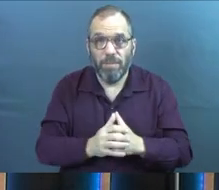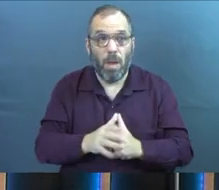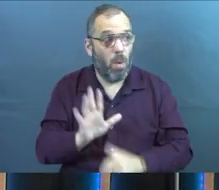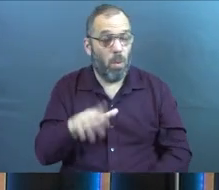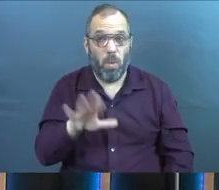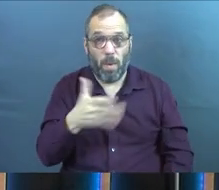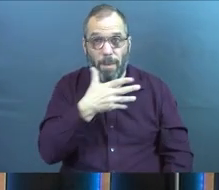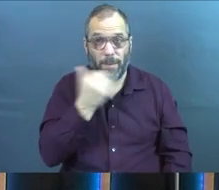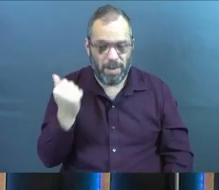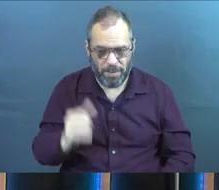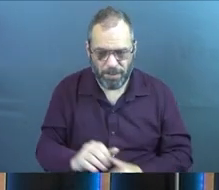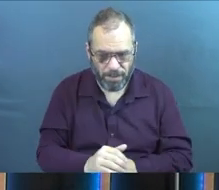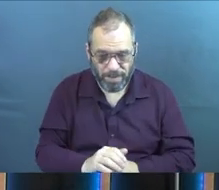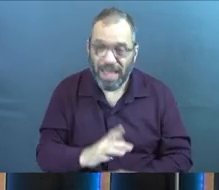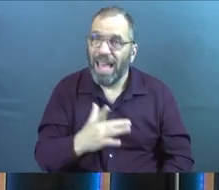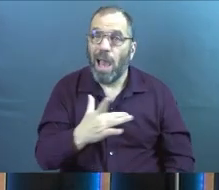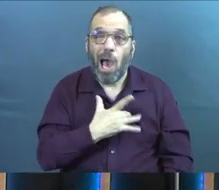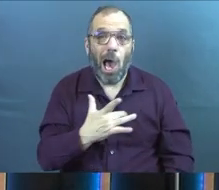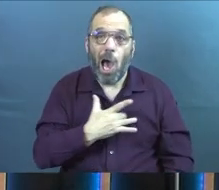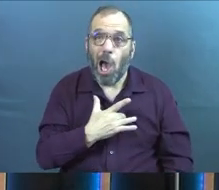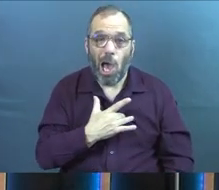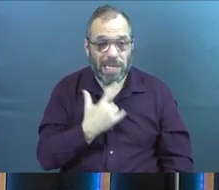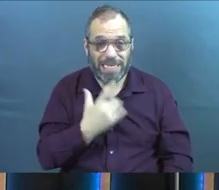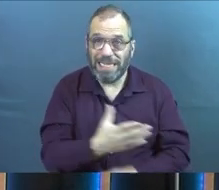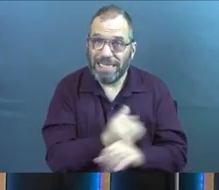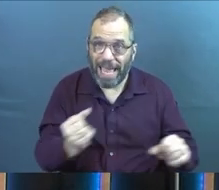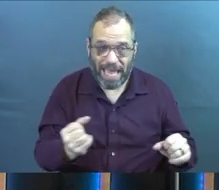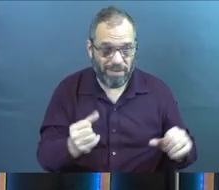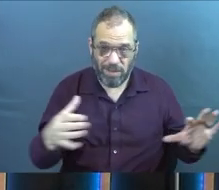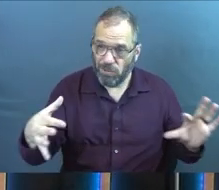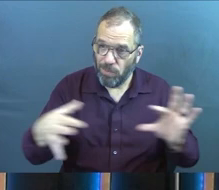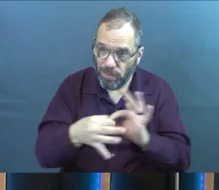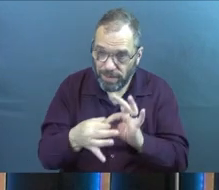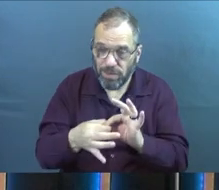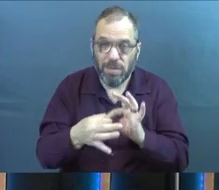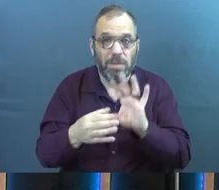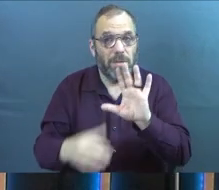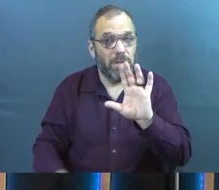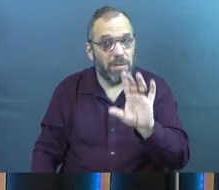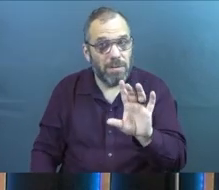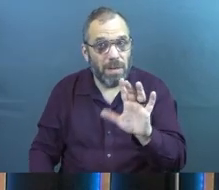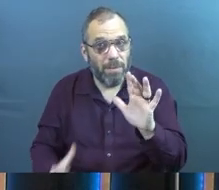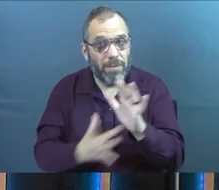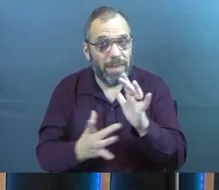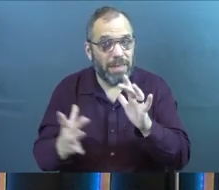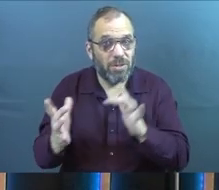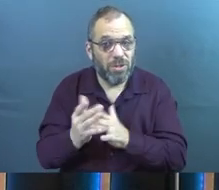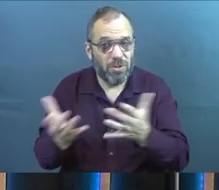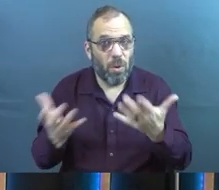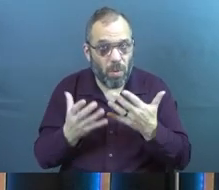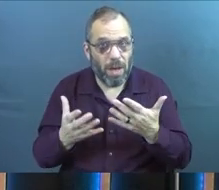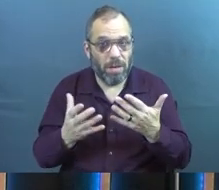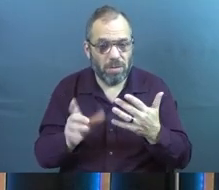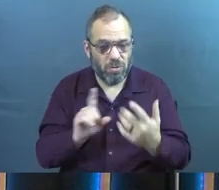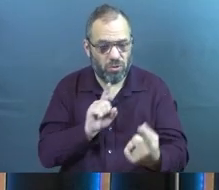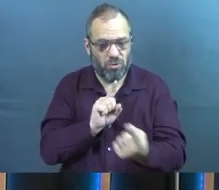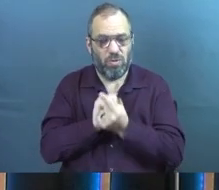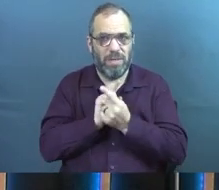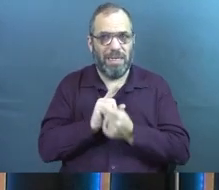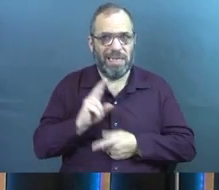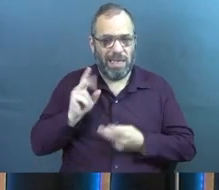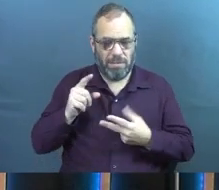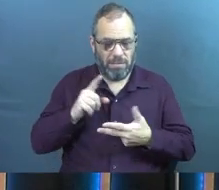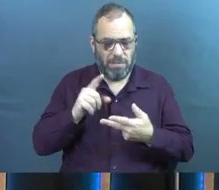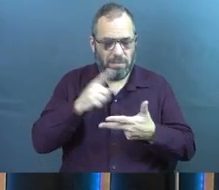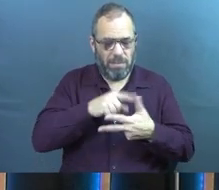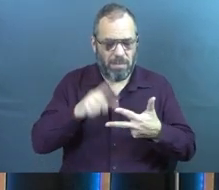the even better news, is his heart wasn't just to come in and to save us, to bridge the gap, but Jesus also wanted to draw near. And that's the second